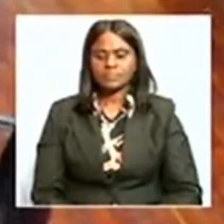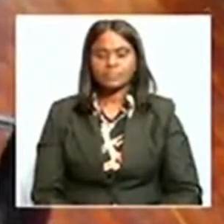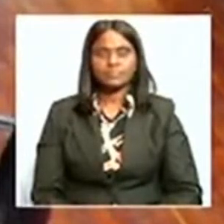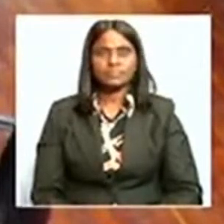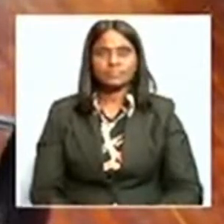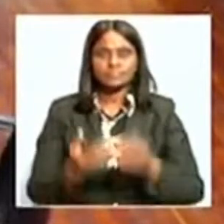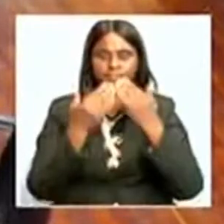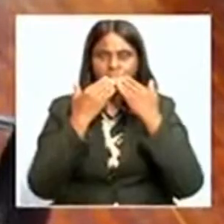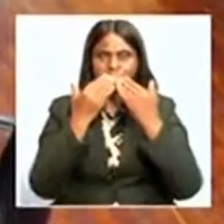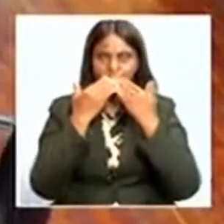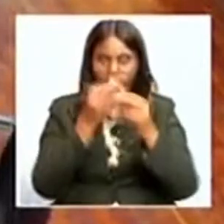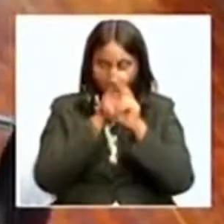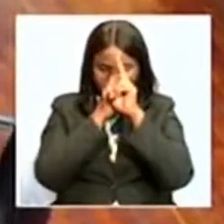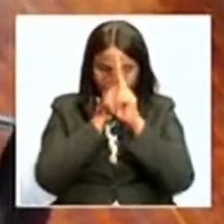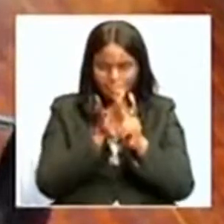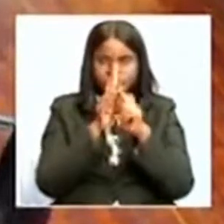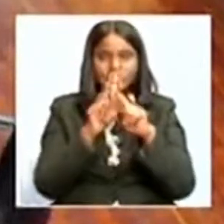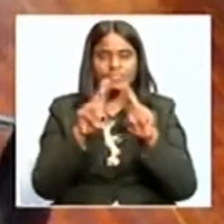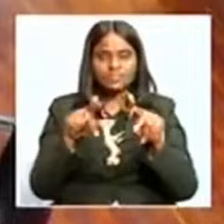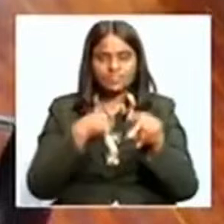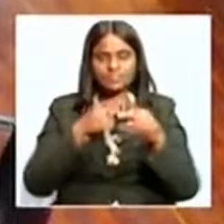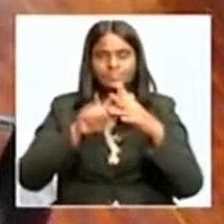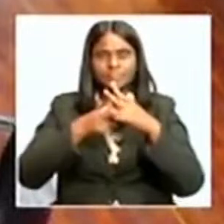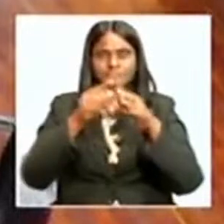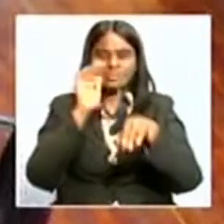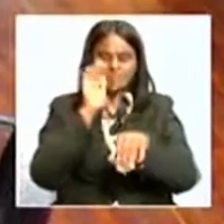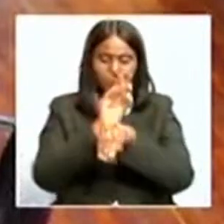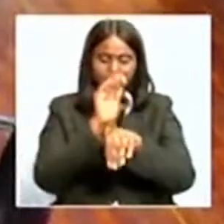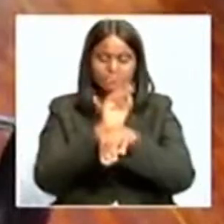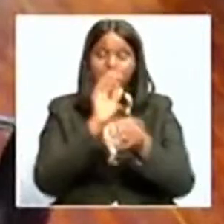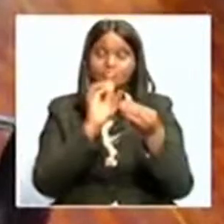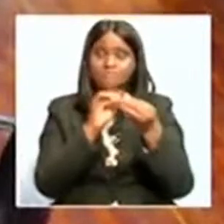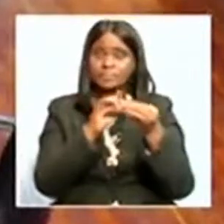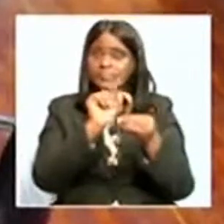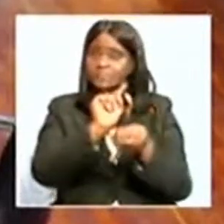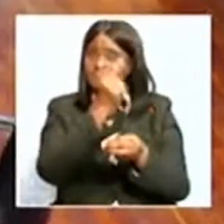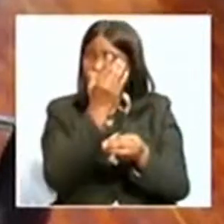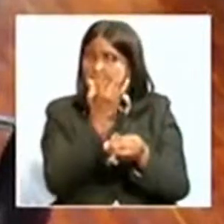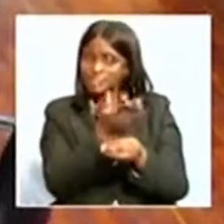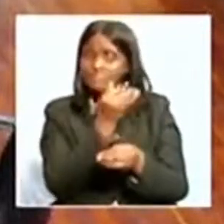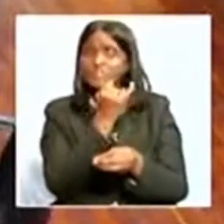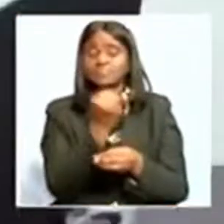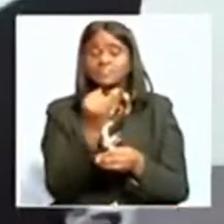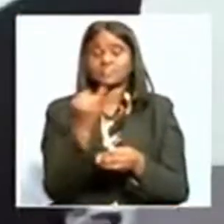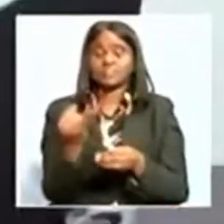Thank you, Honorable Chair. I'll start by commenting on the first issue,